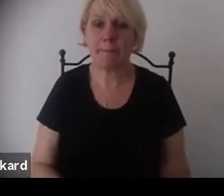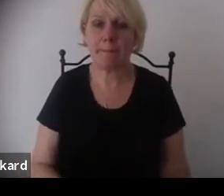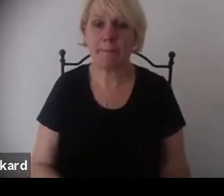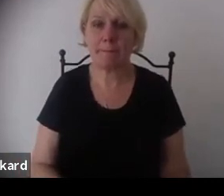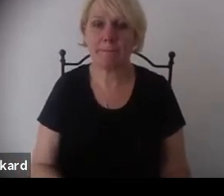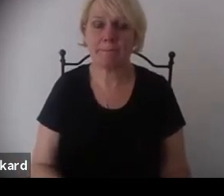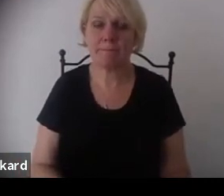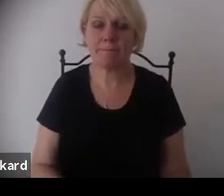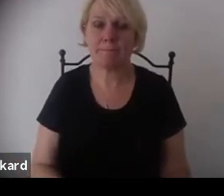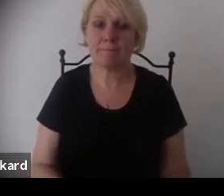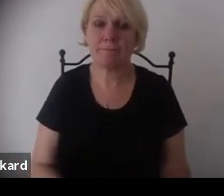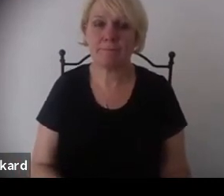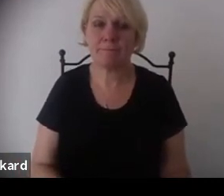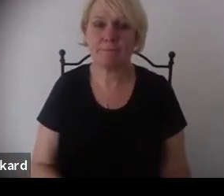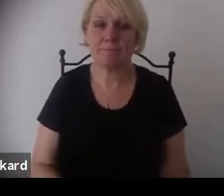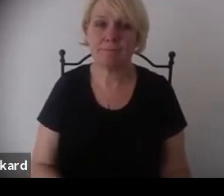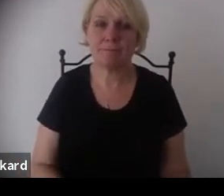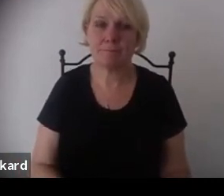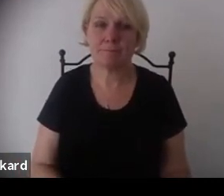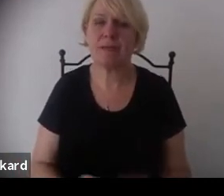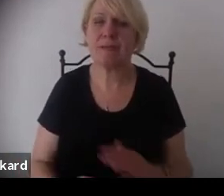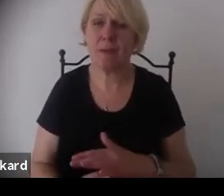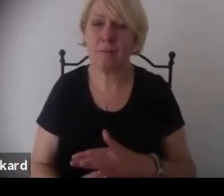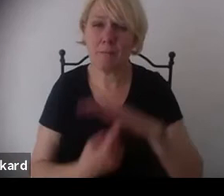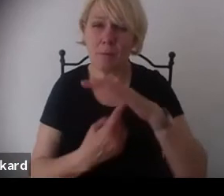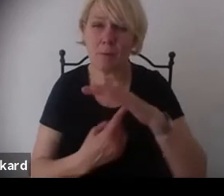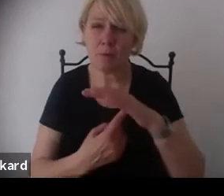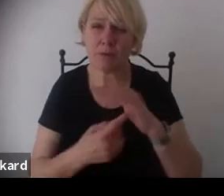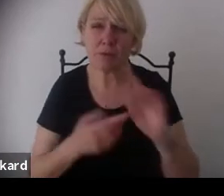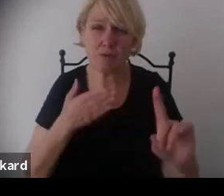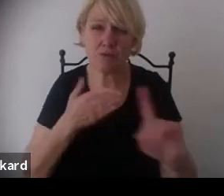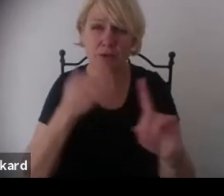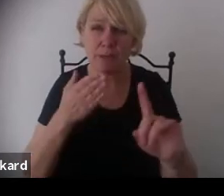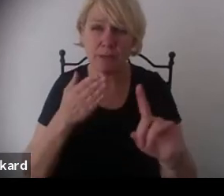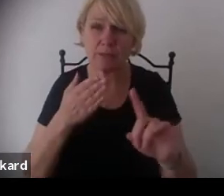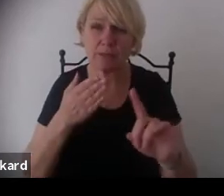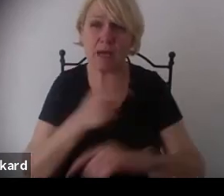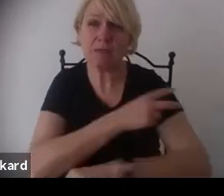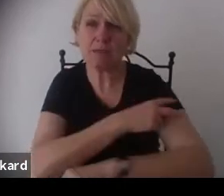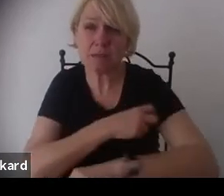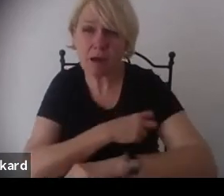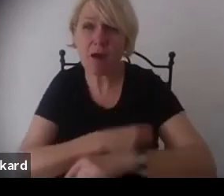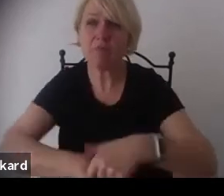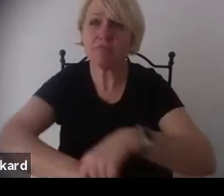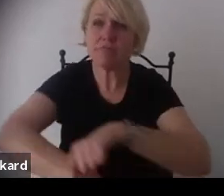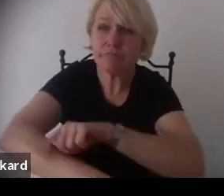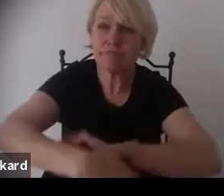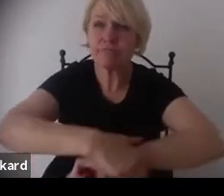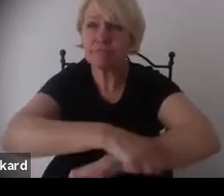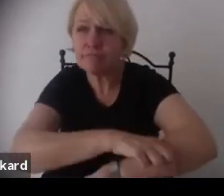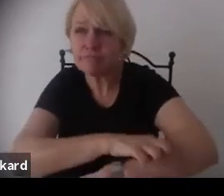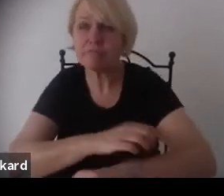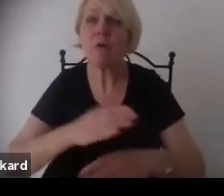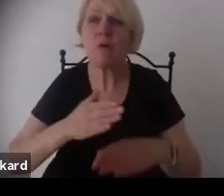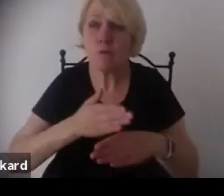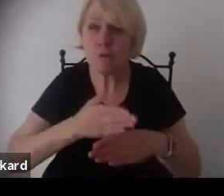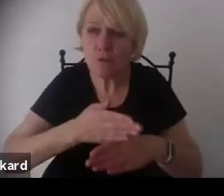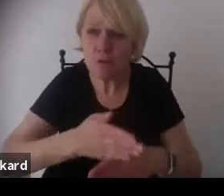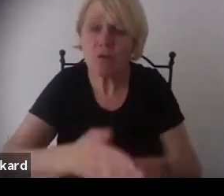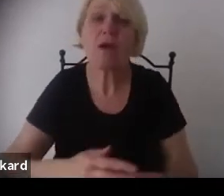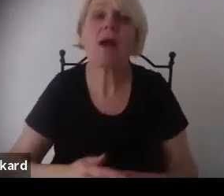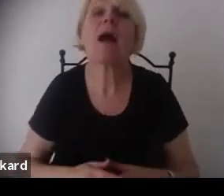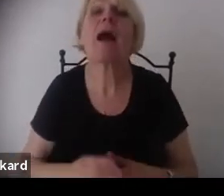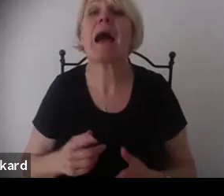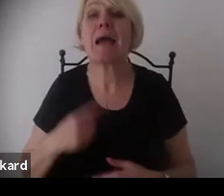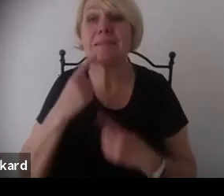think it's really important to recognize the efforts in terms of keeping people well, both